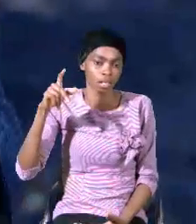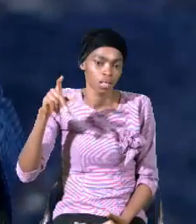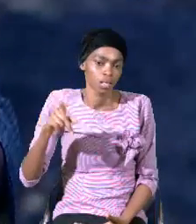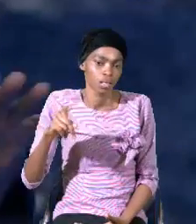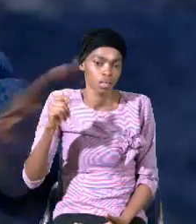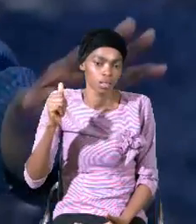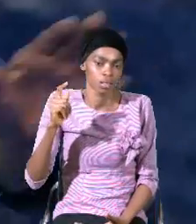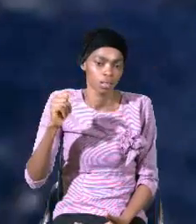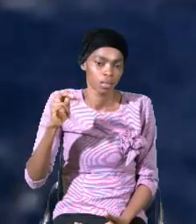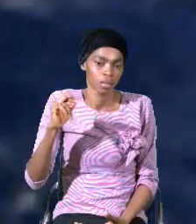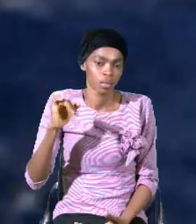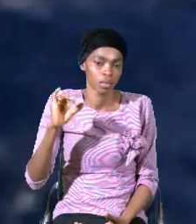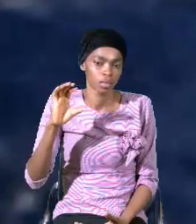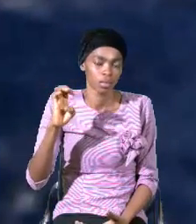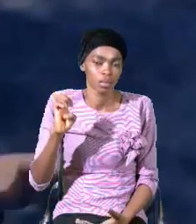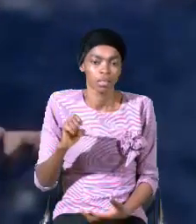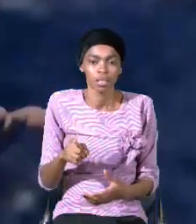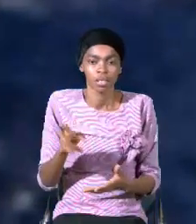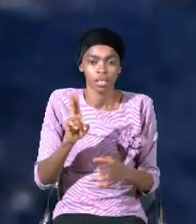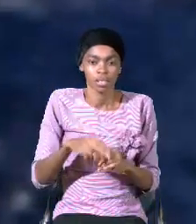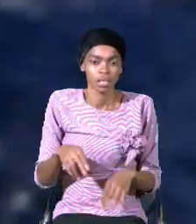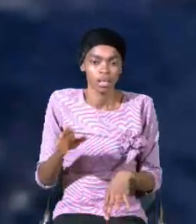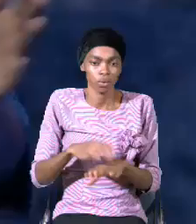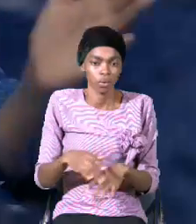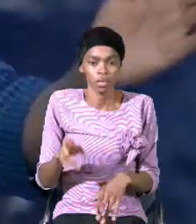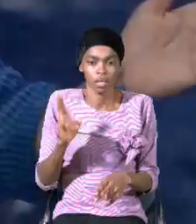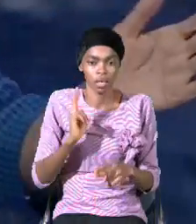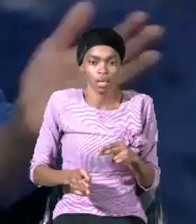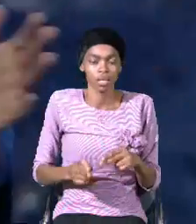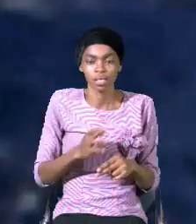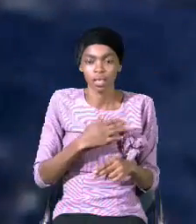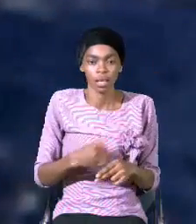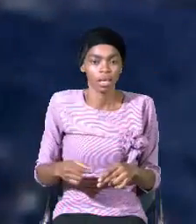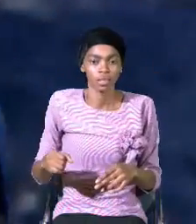and hatcheth them not, so is he that